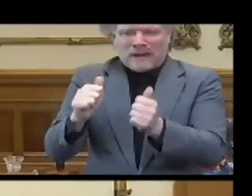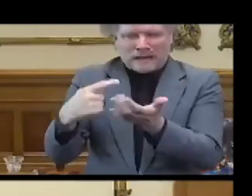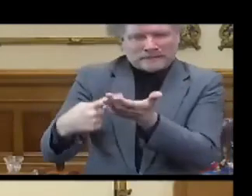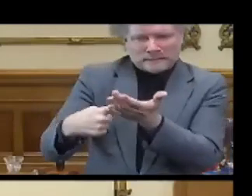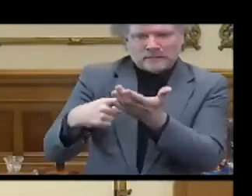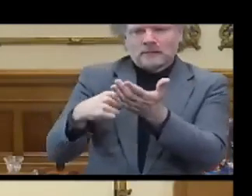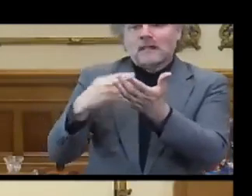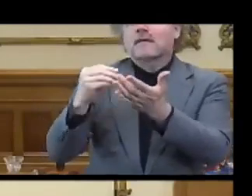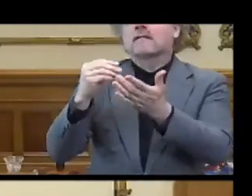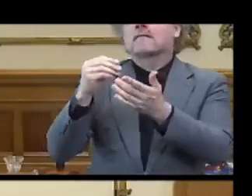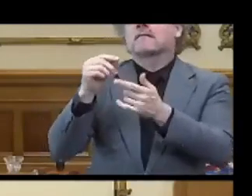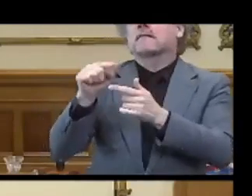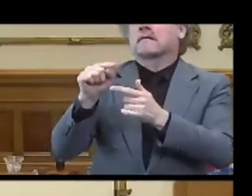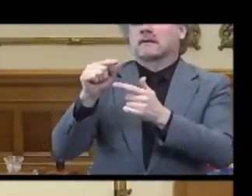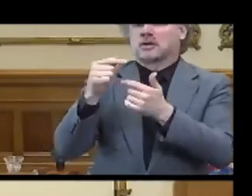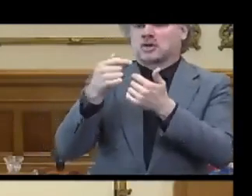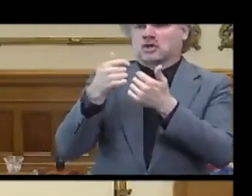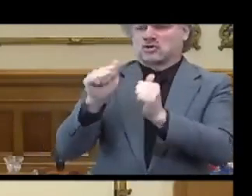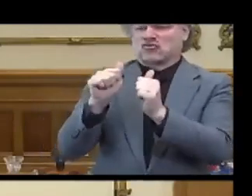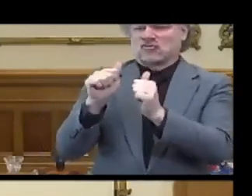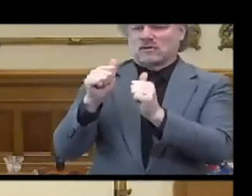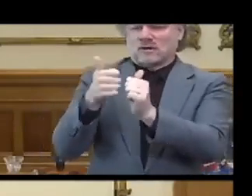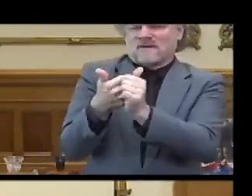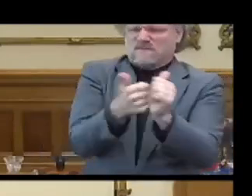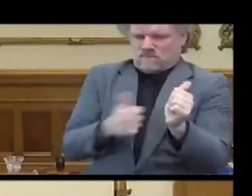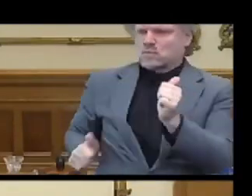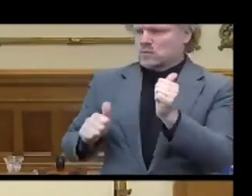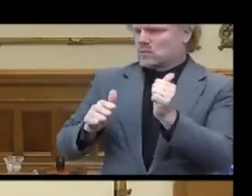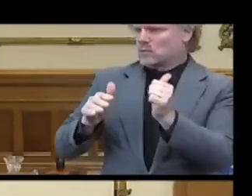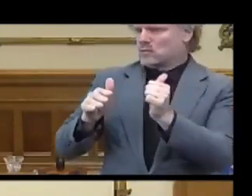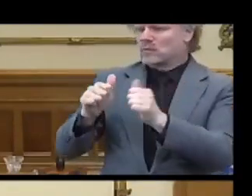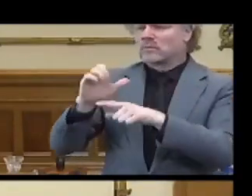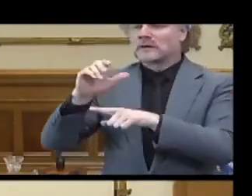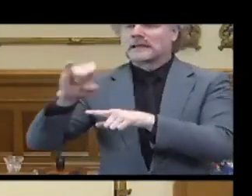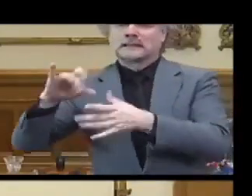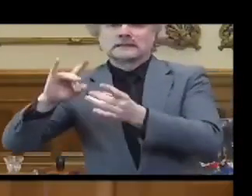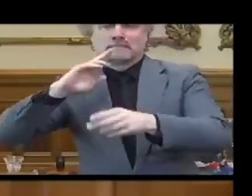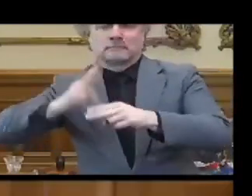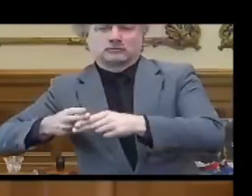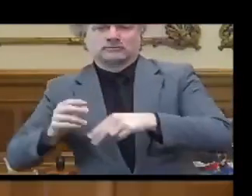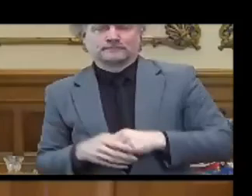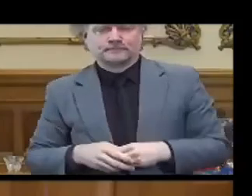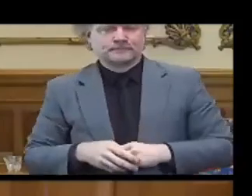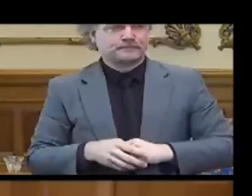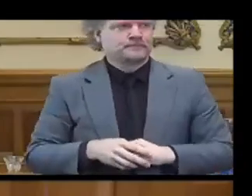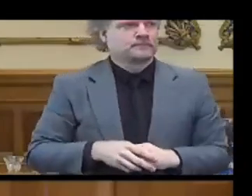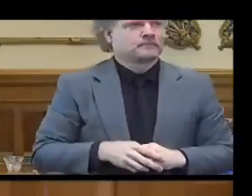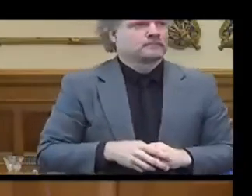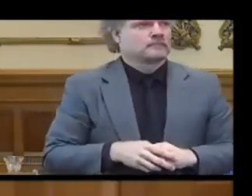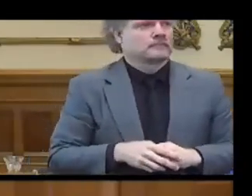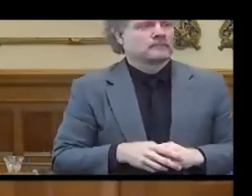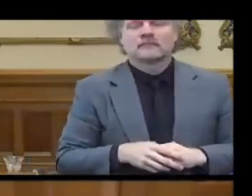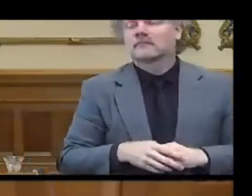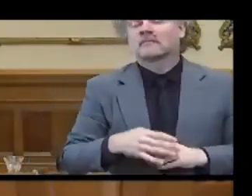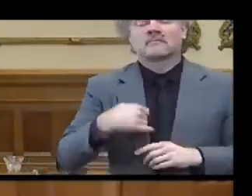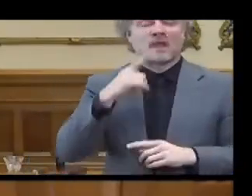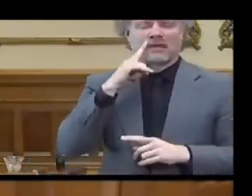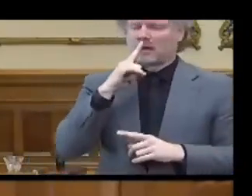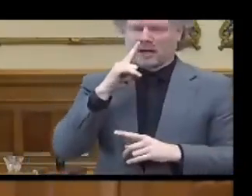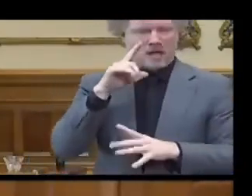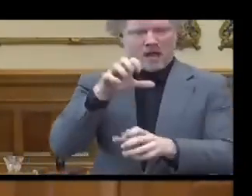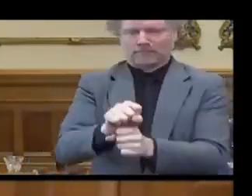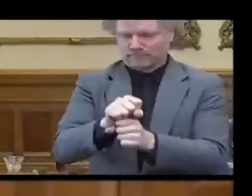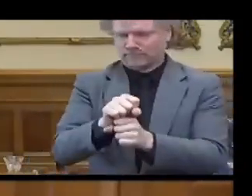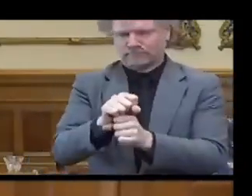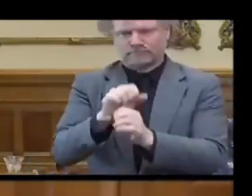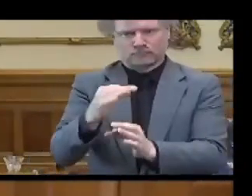we're approaching trying to avoid exactly what Casey alludes to? Well, I think you captured the issue very, very